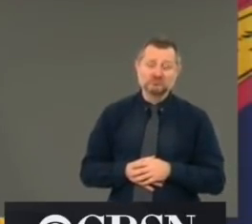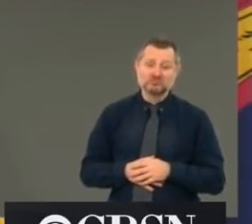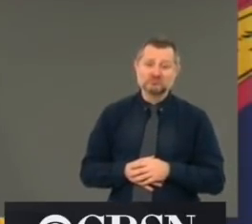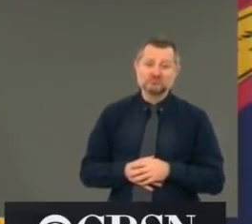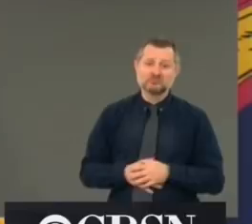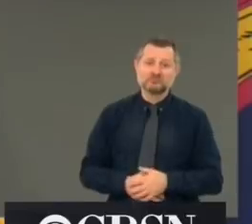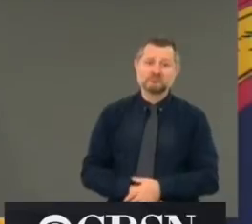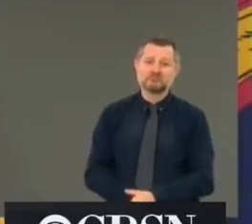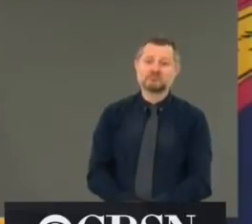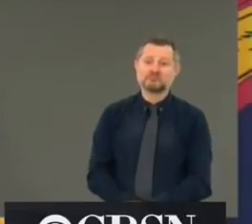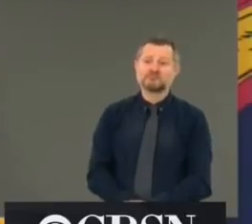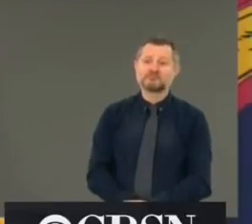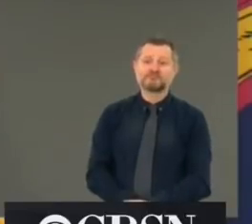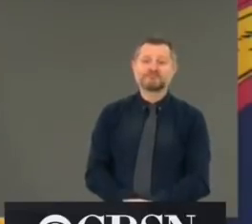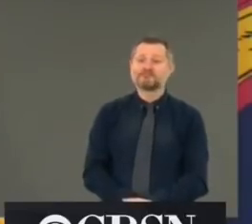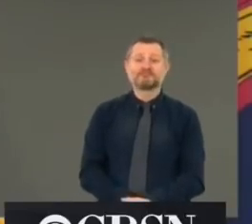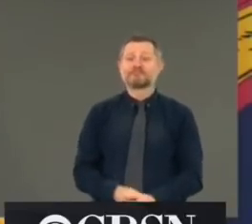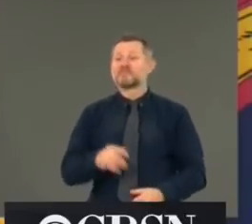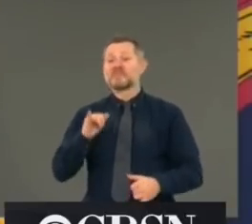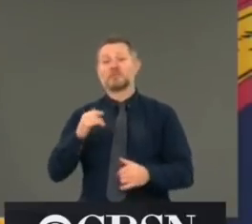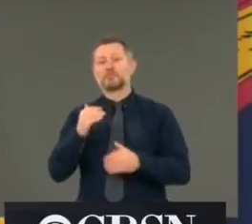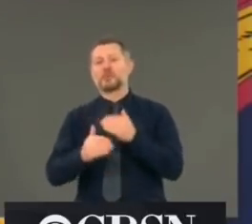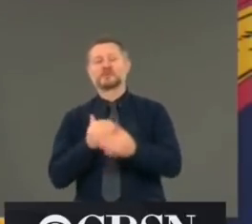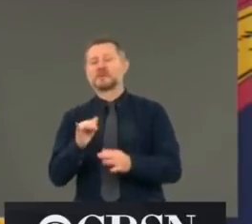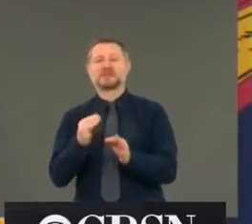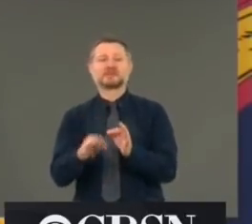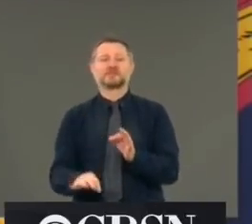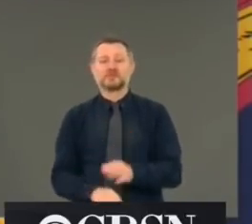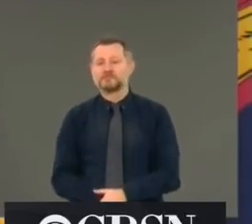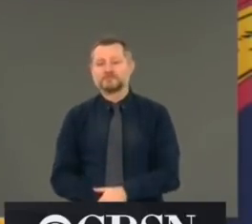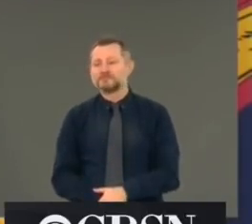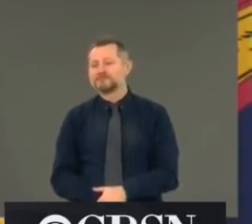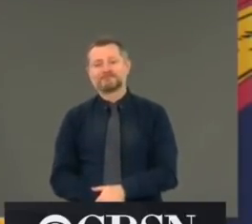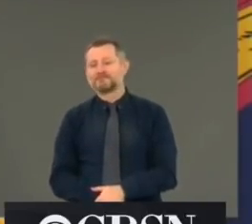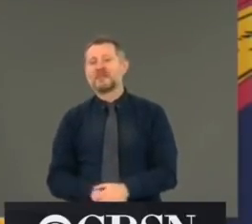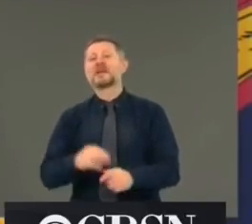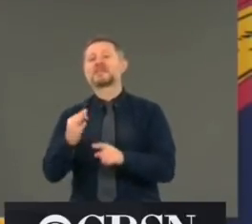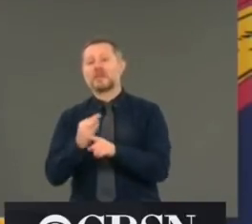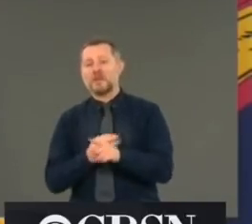it's relatively simple. You have 9 months to do it,